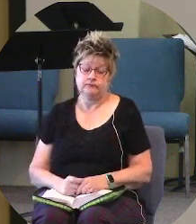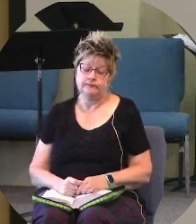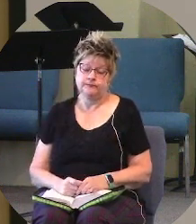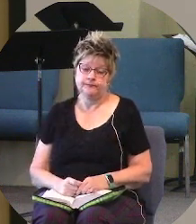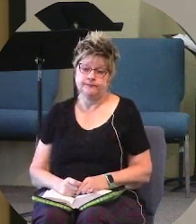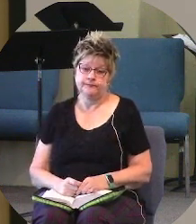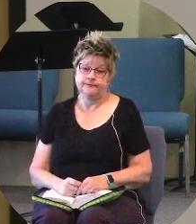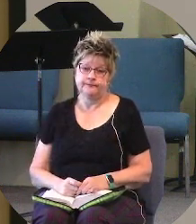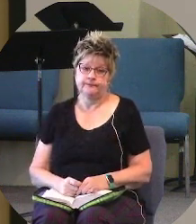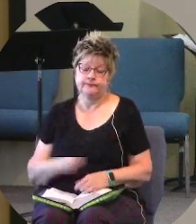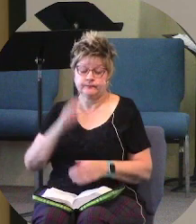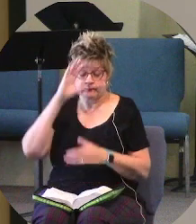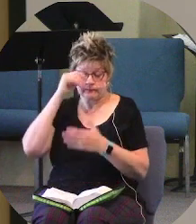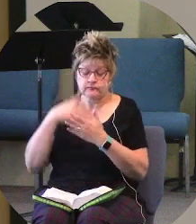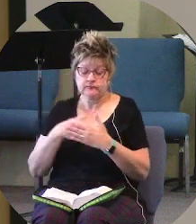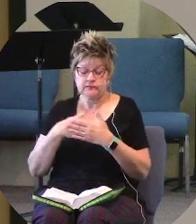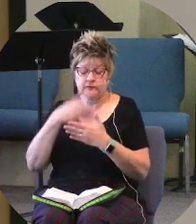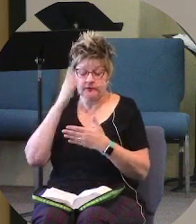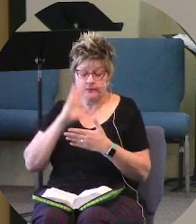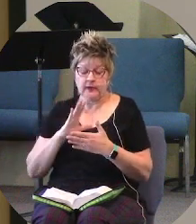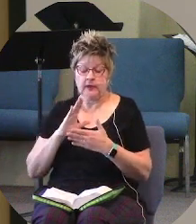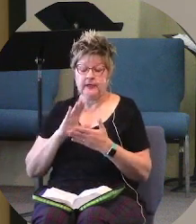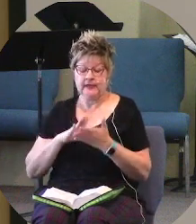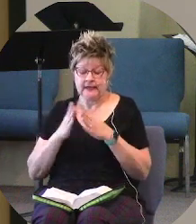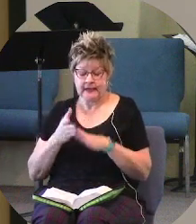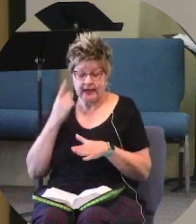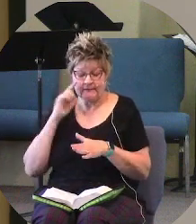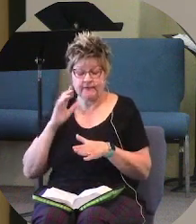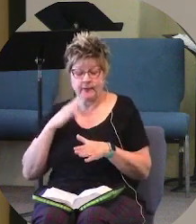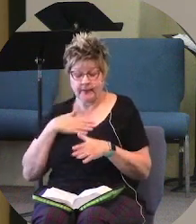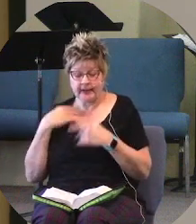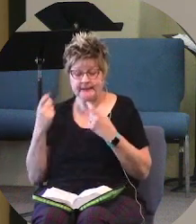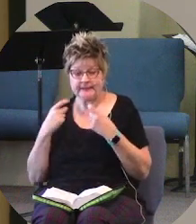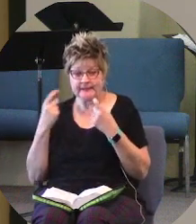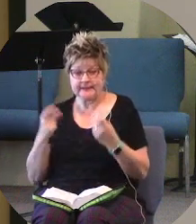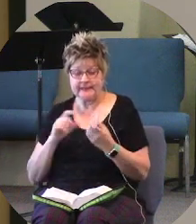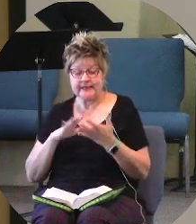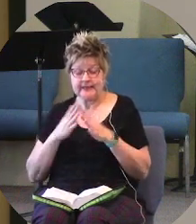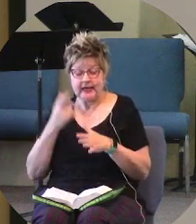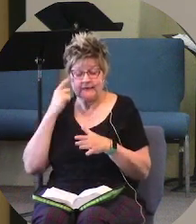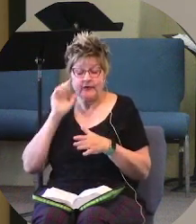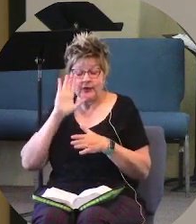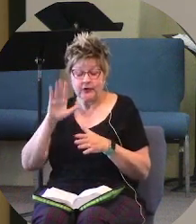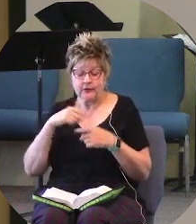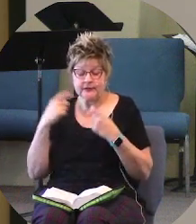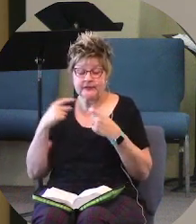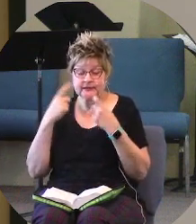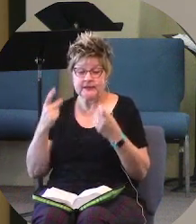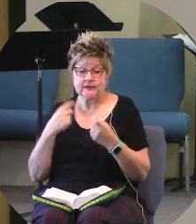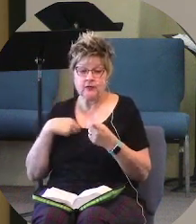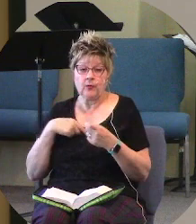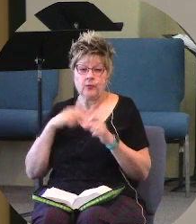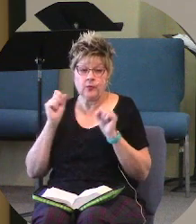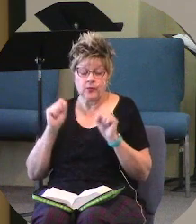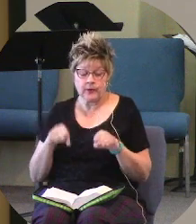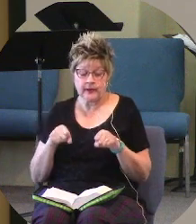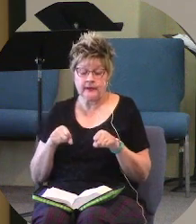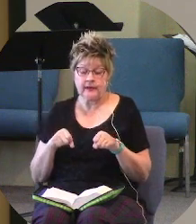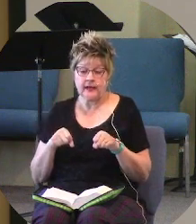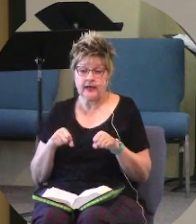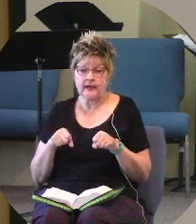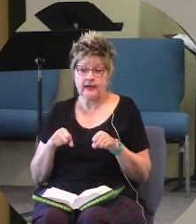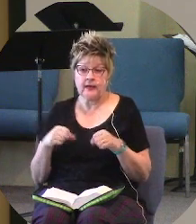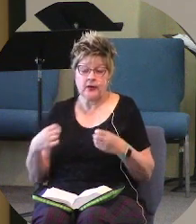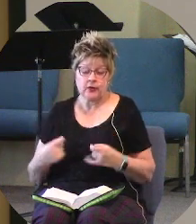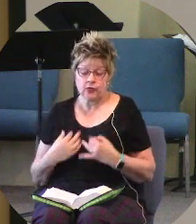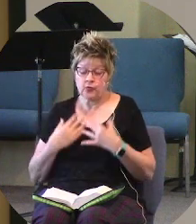The Son of God died for my sin. He died for your sin. So that we could